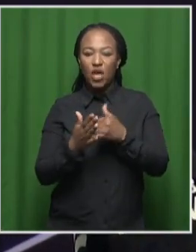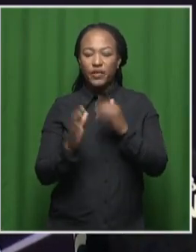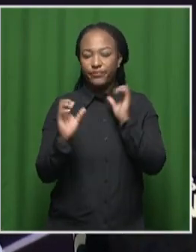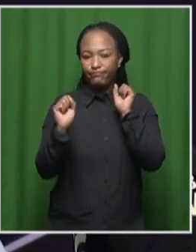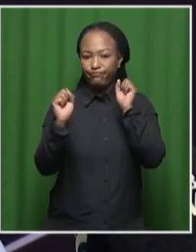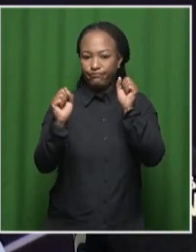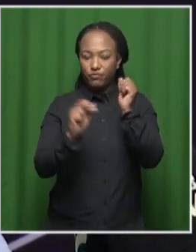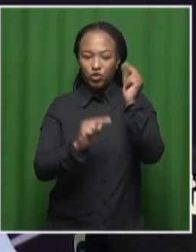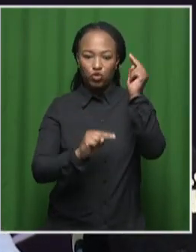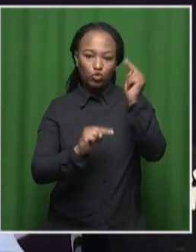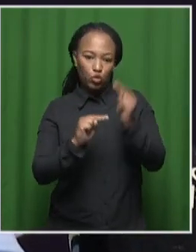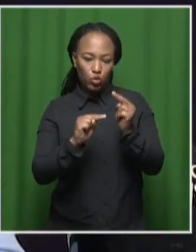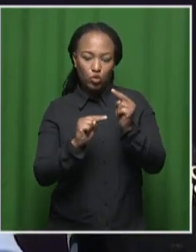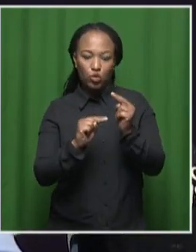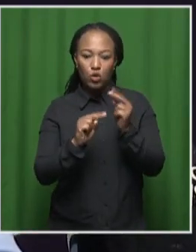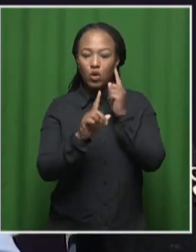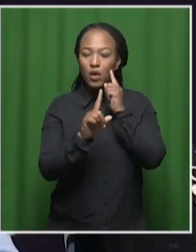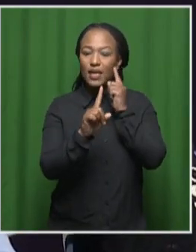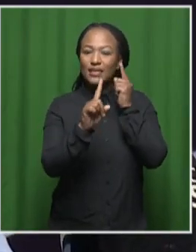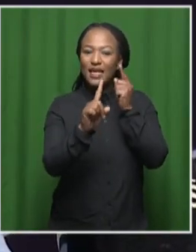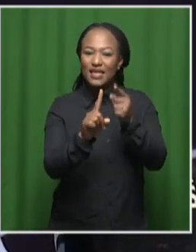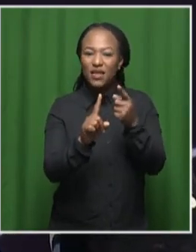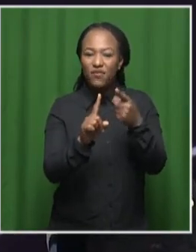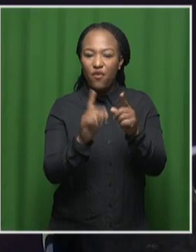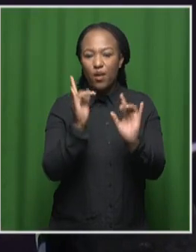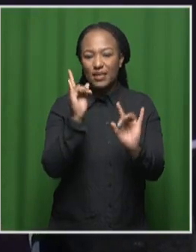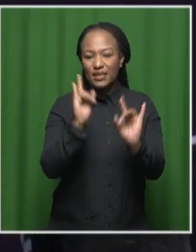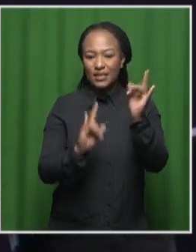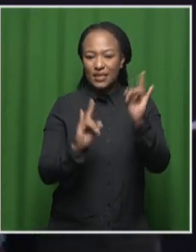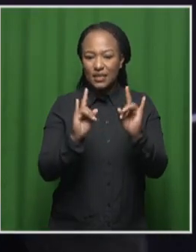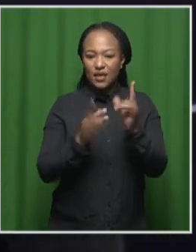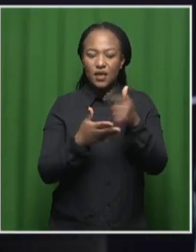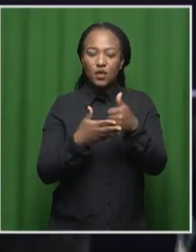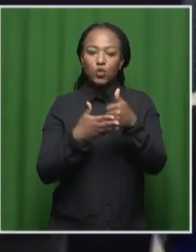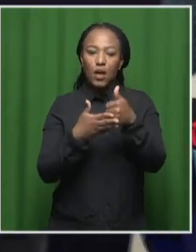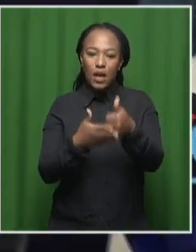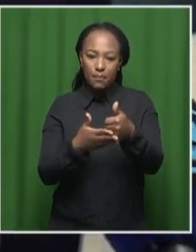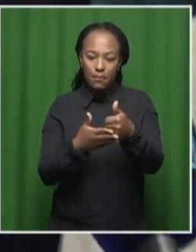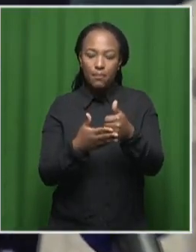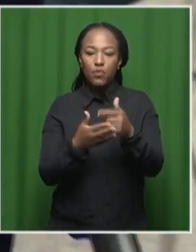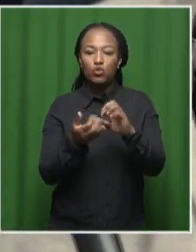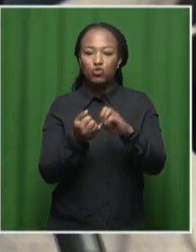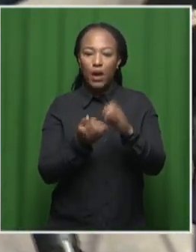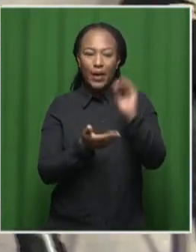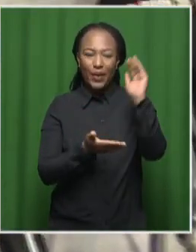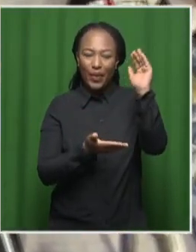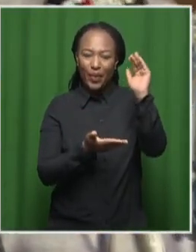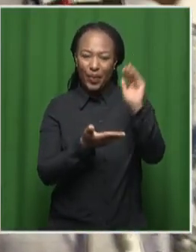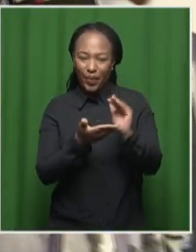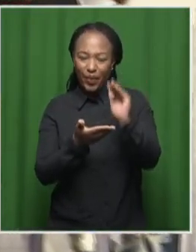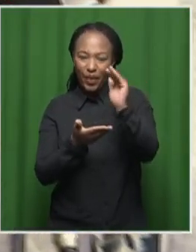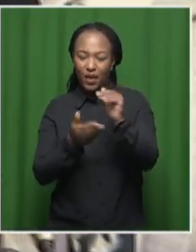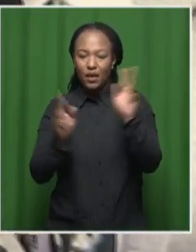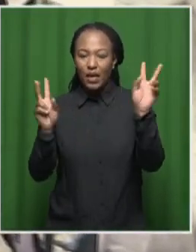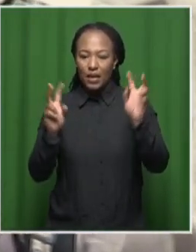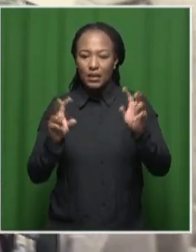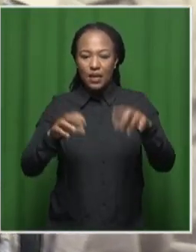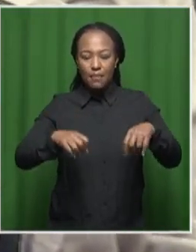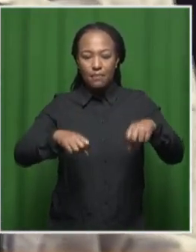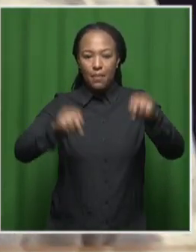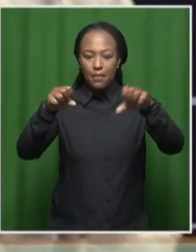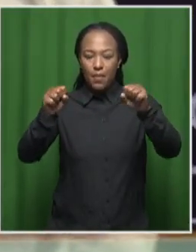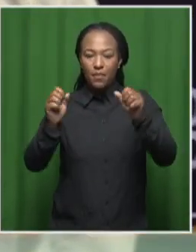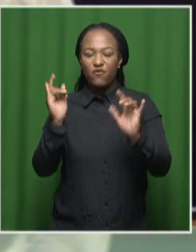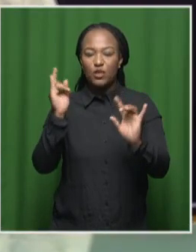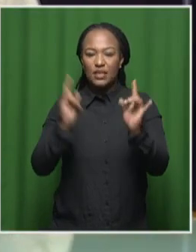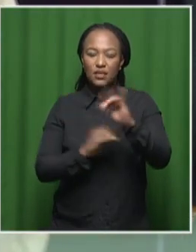overview of what is an intention of the city in assisting to mitigate the challenge of load shedding across our own city of